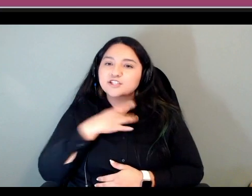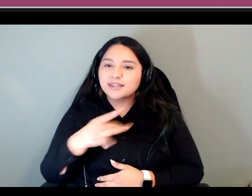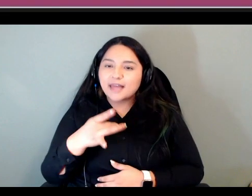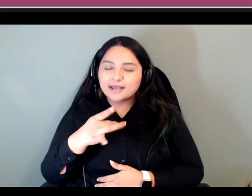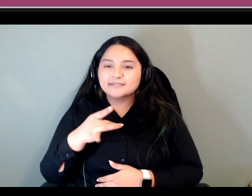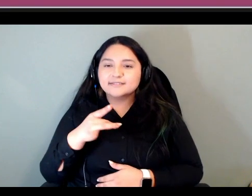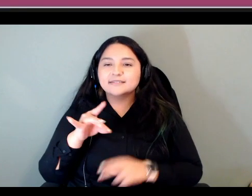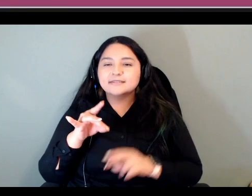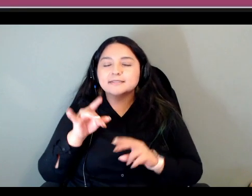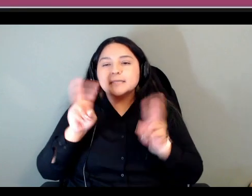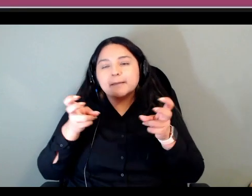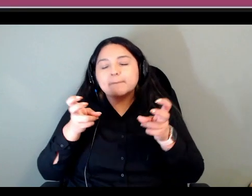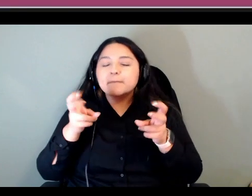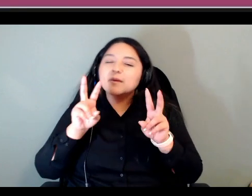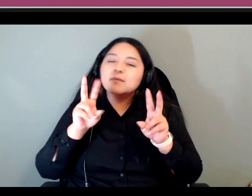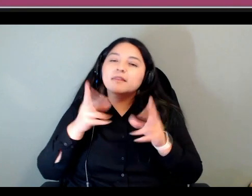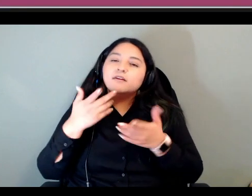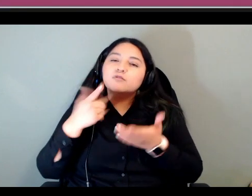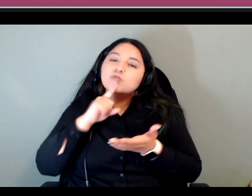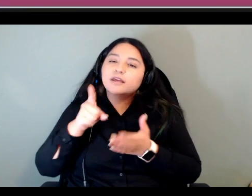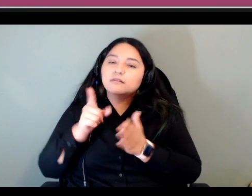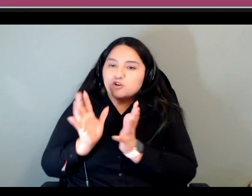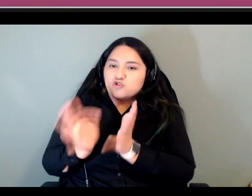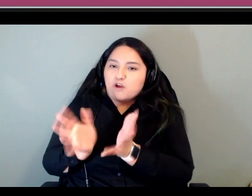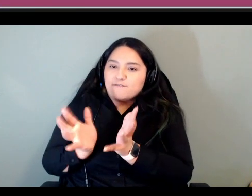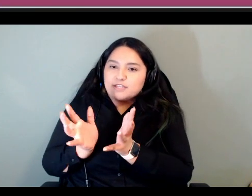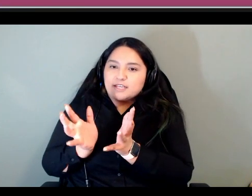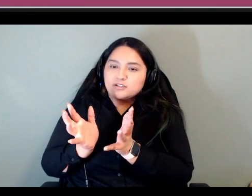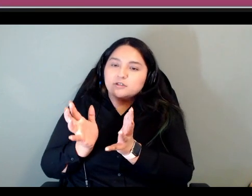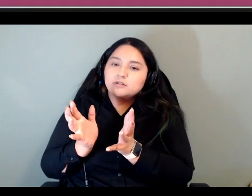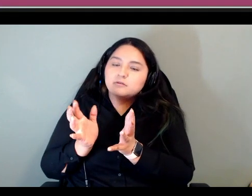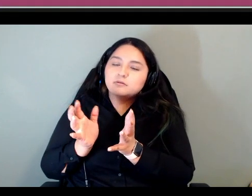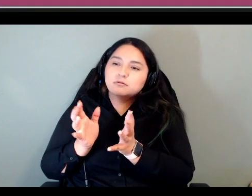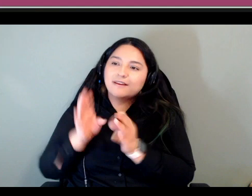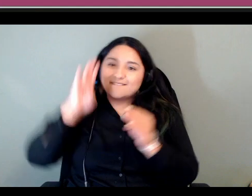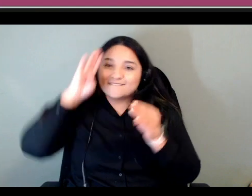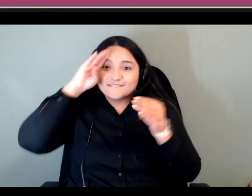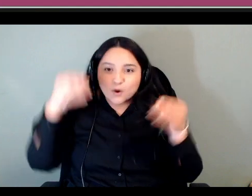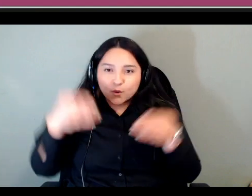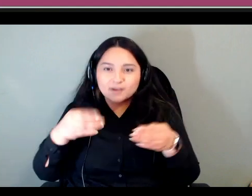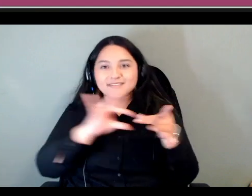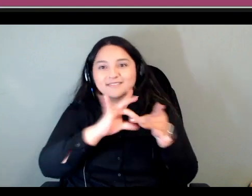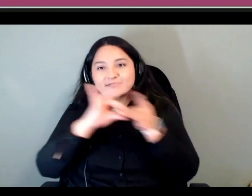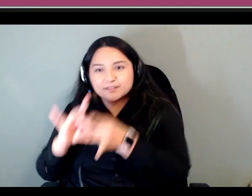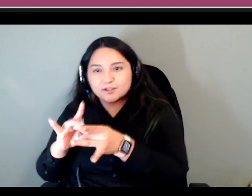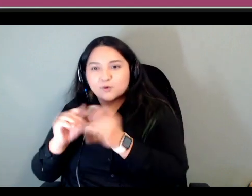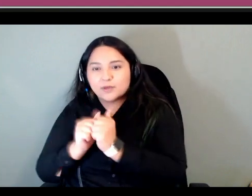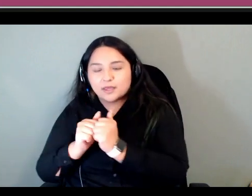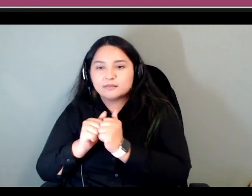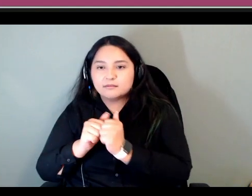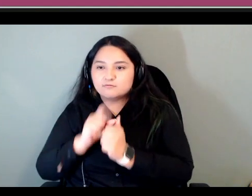but the conversations are focused on things that we would actually do with our relations, especially our